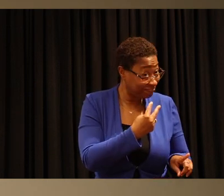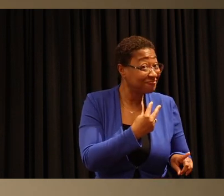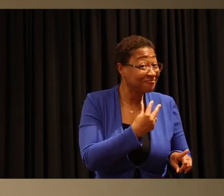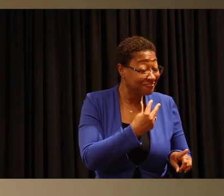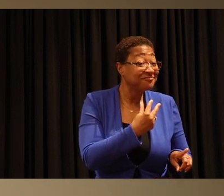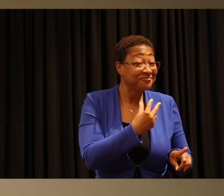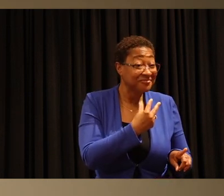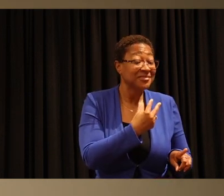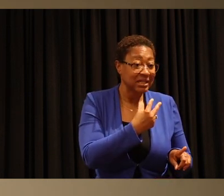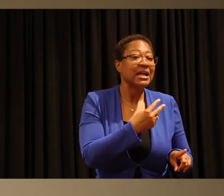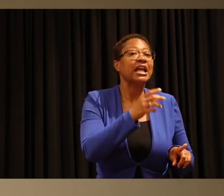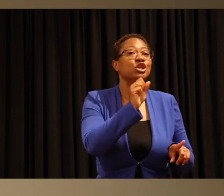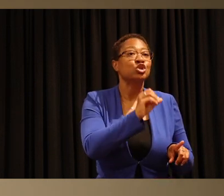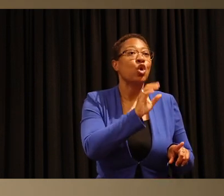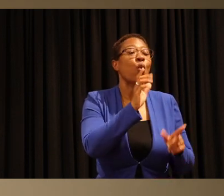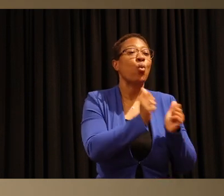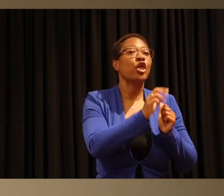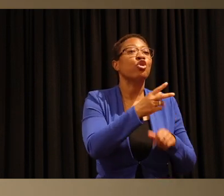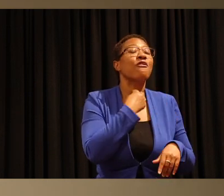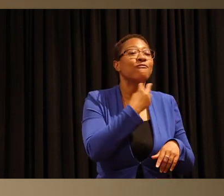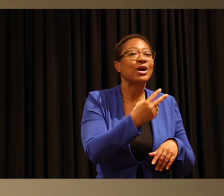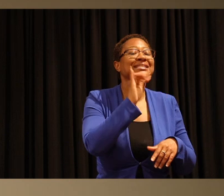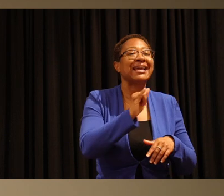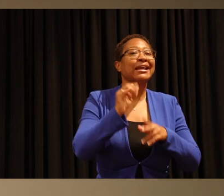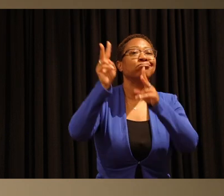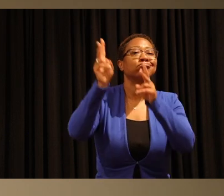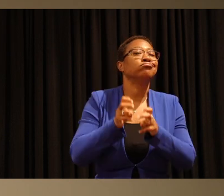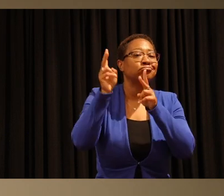almost all the data about you in the world off the internet, right?